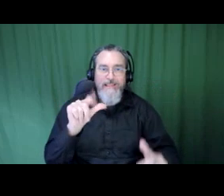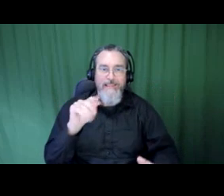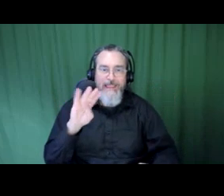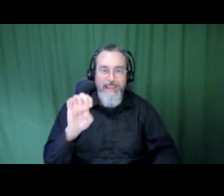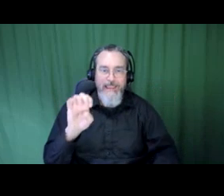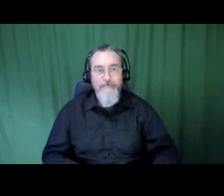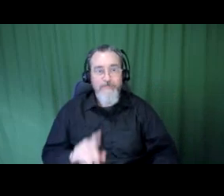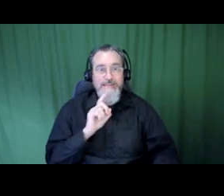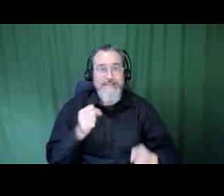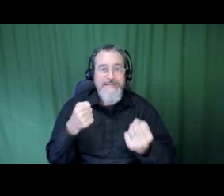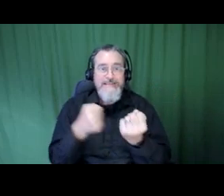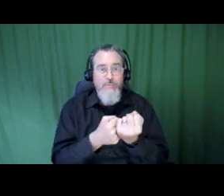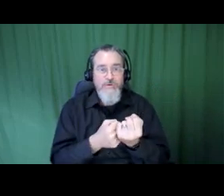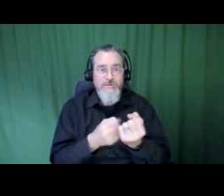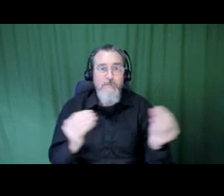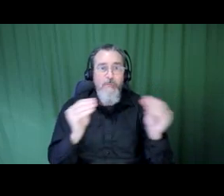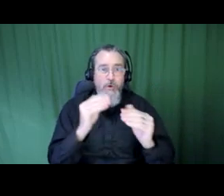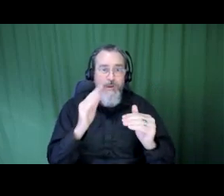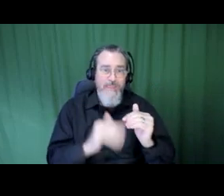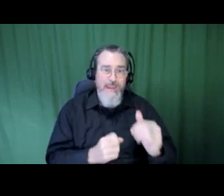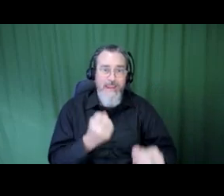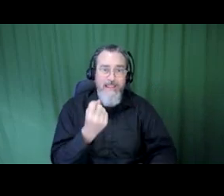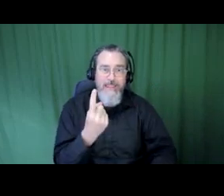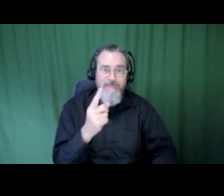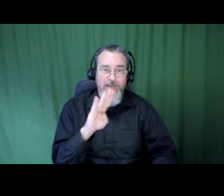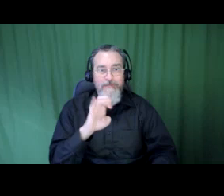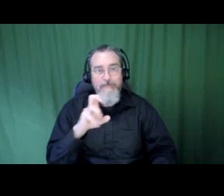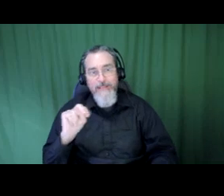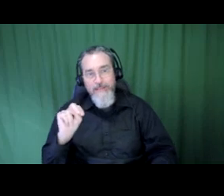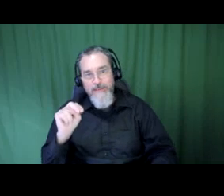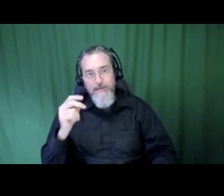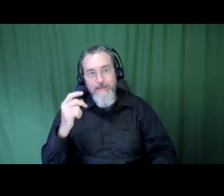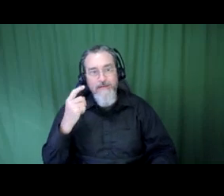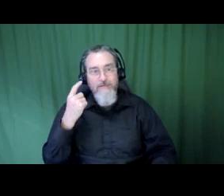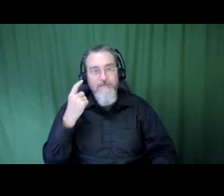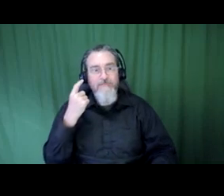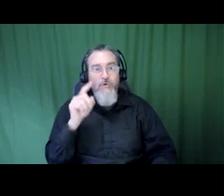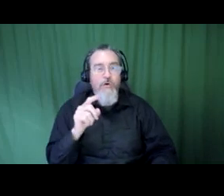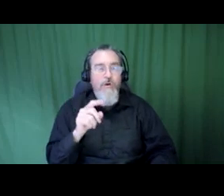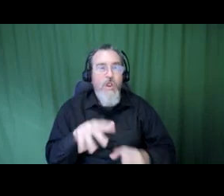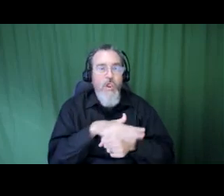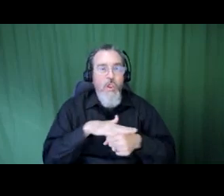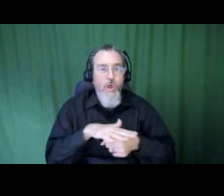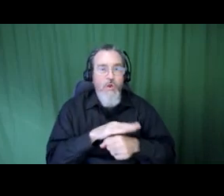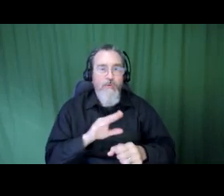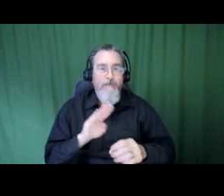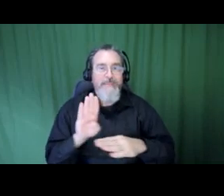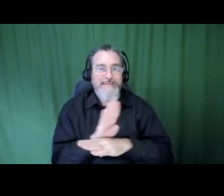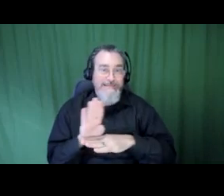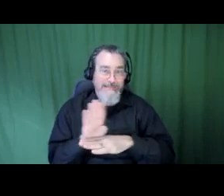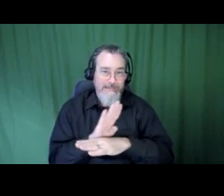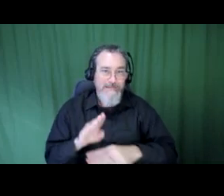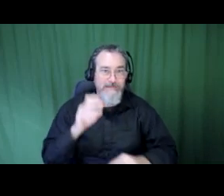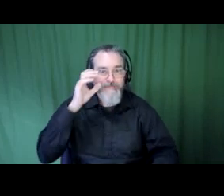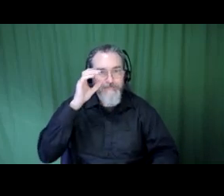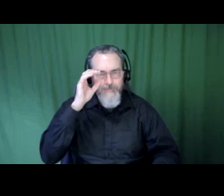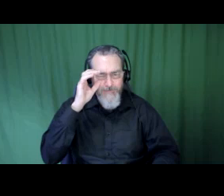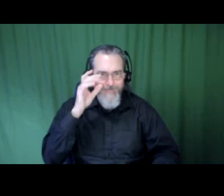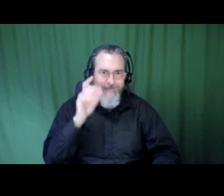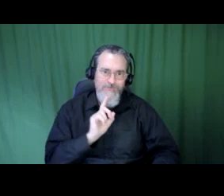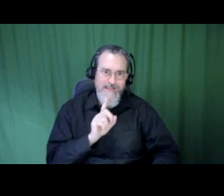than 11 billion in annual revenue for local business. So it is quite clear the importance of